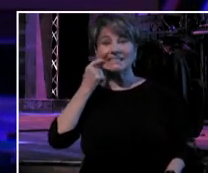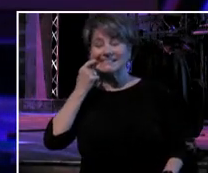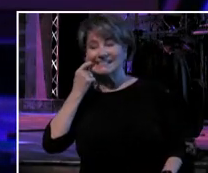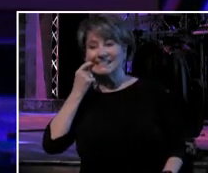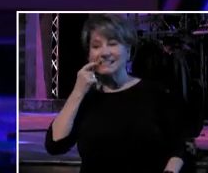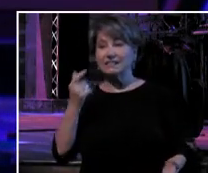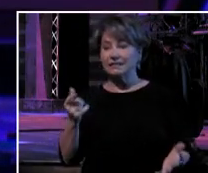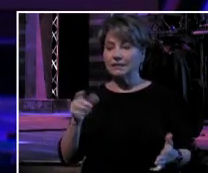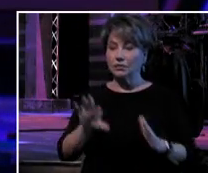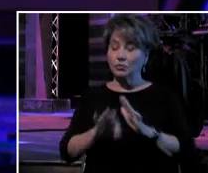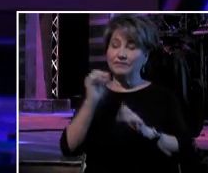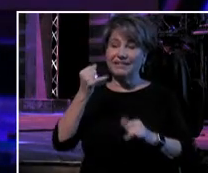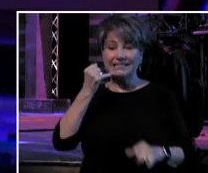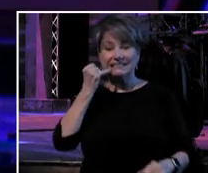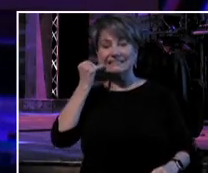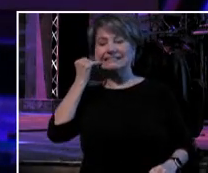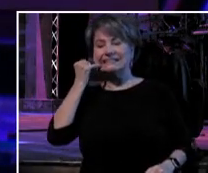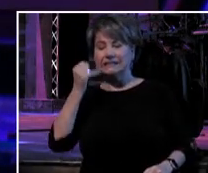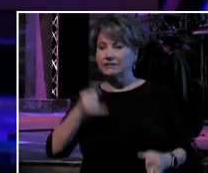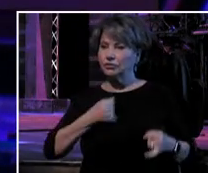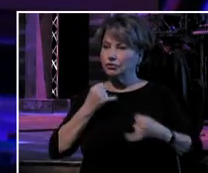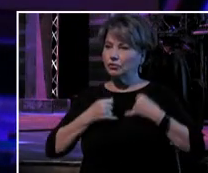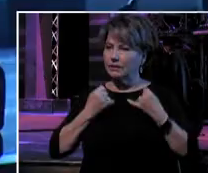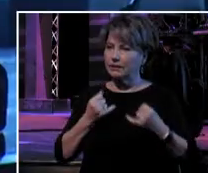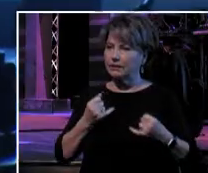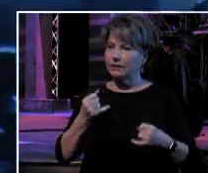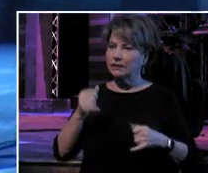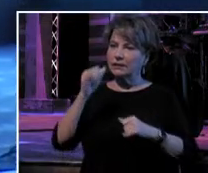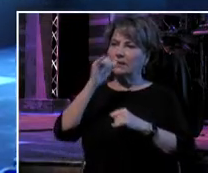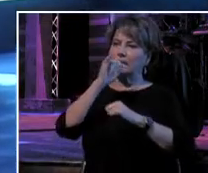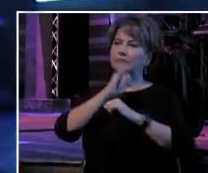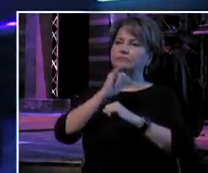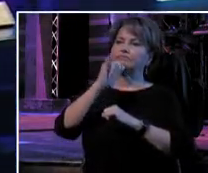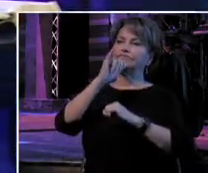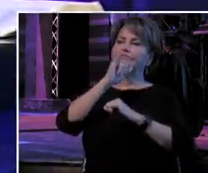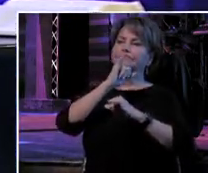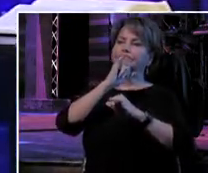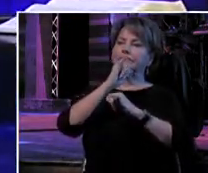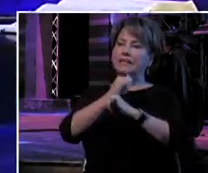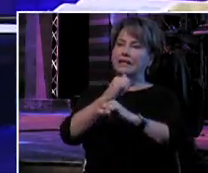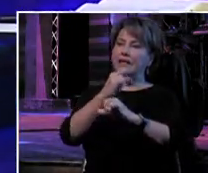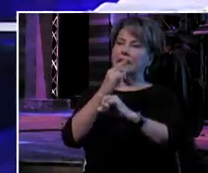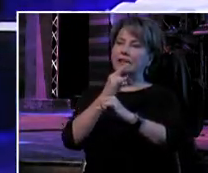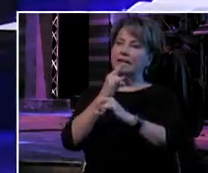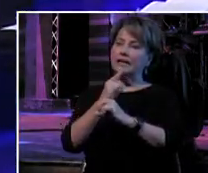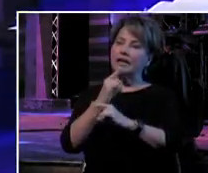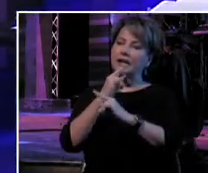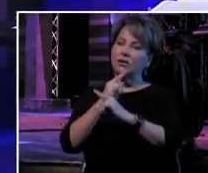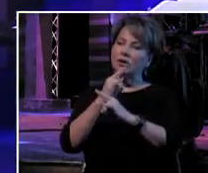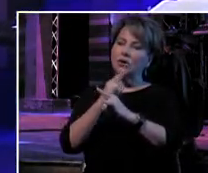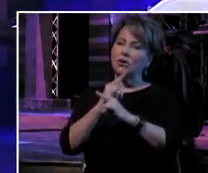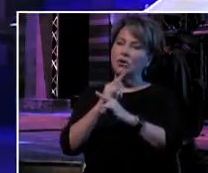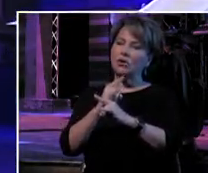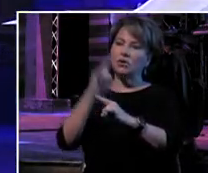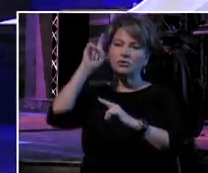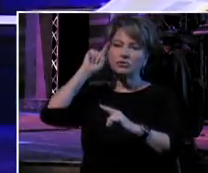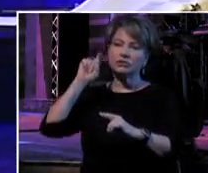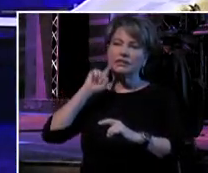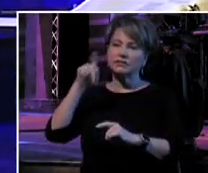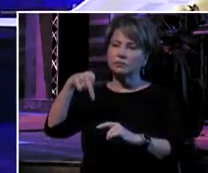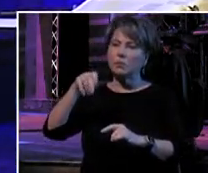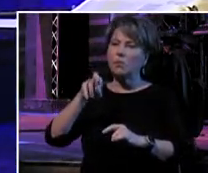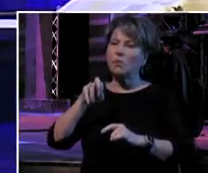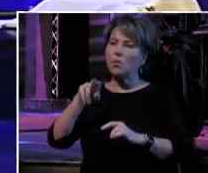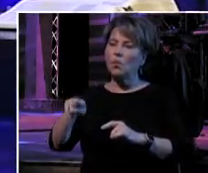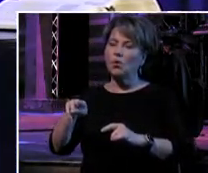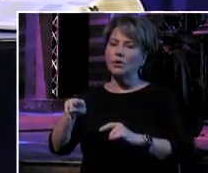find joy in those things, whether it's alcohol or whether it's other things that you can put your mind on, whether it's porn. We look at those things and they